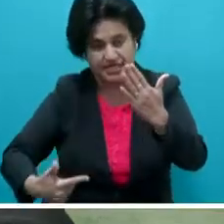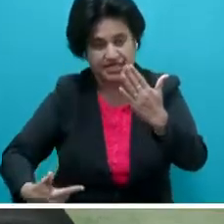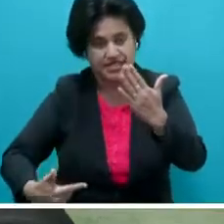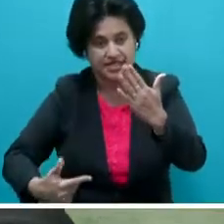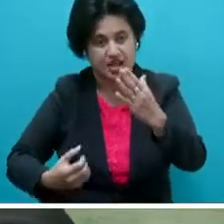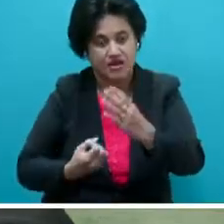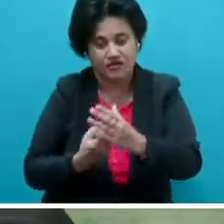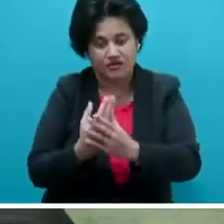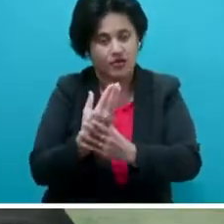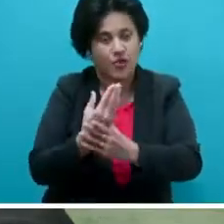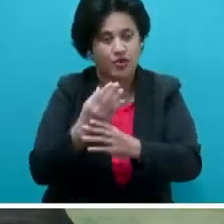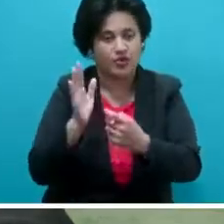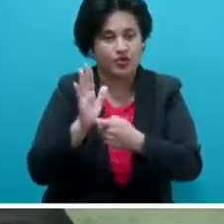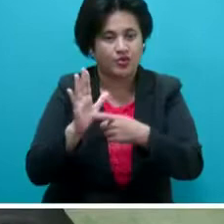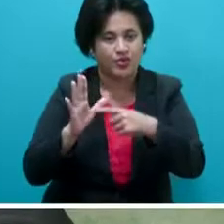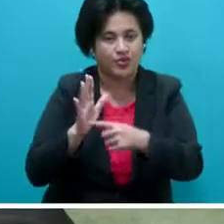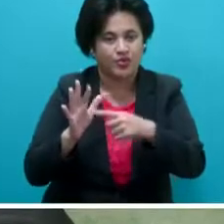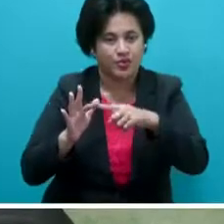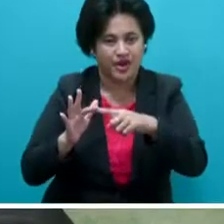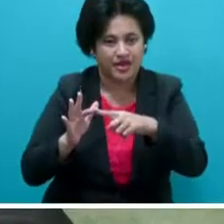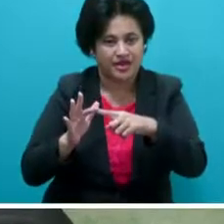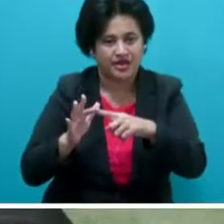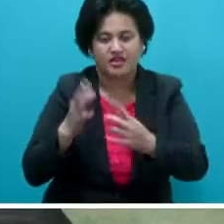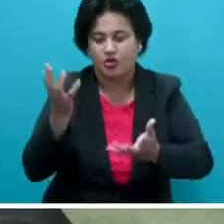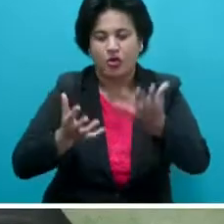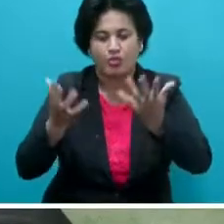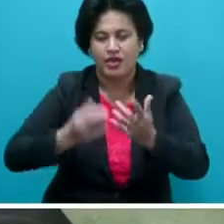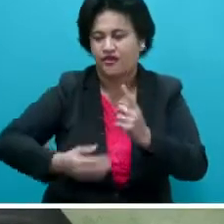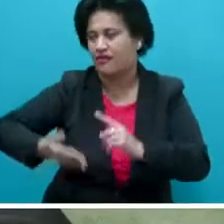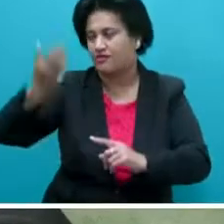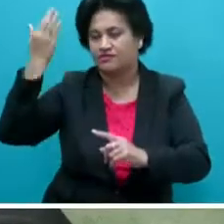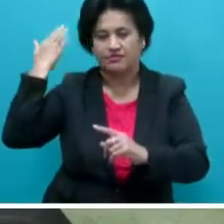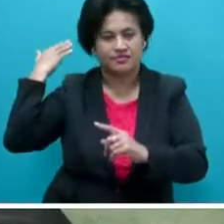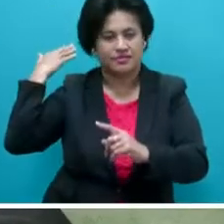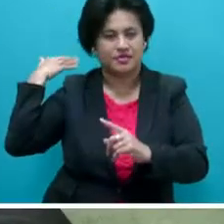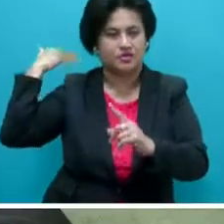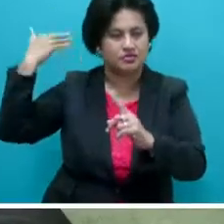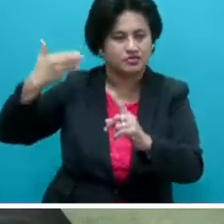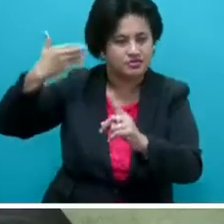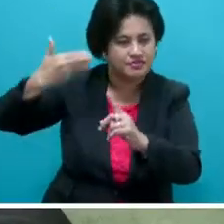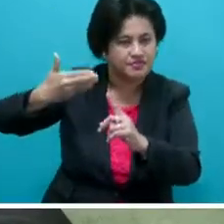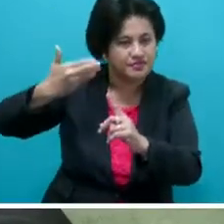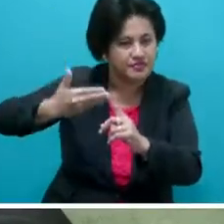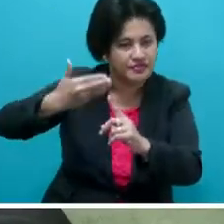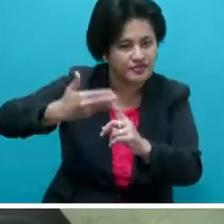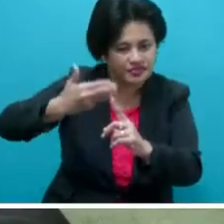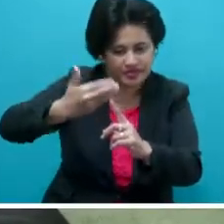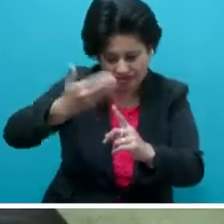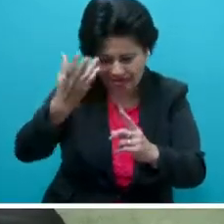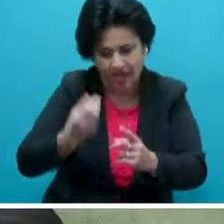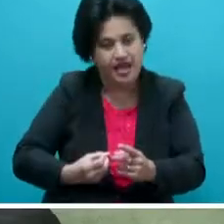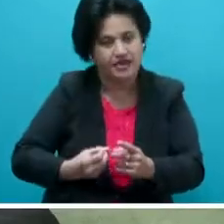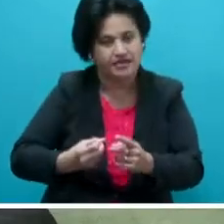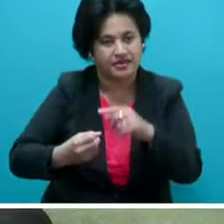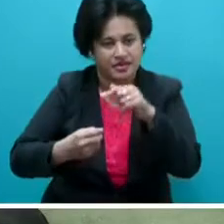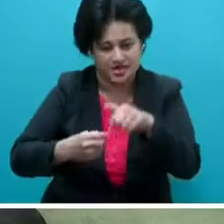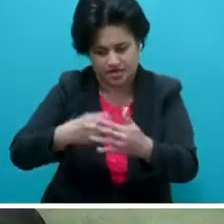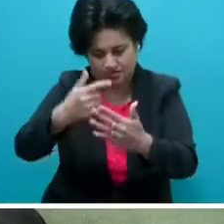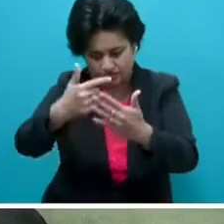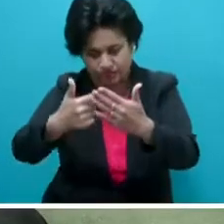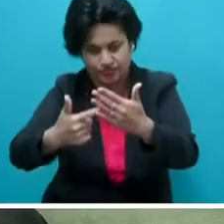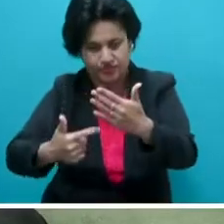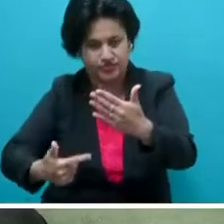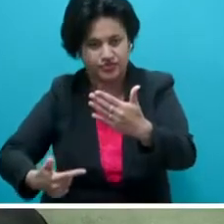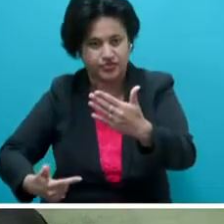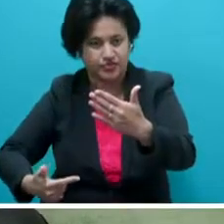of the Fijian economy since independence, and you will see a track record. The point that we're trying to make about the 10-year growth is